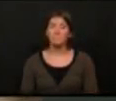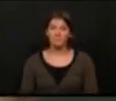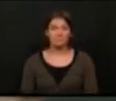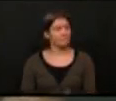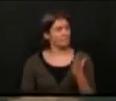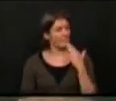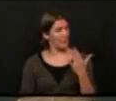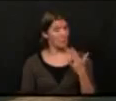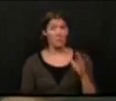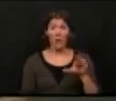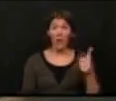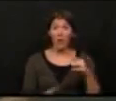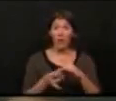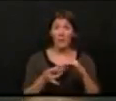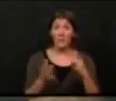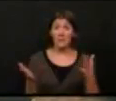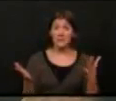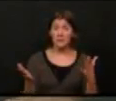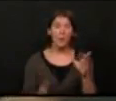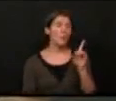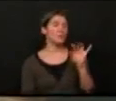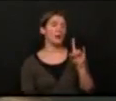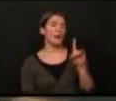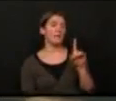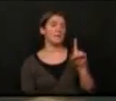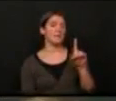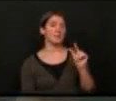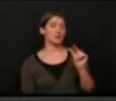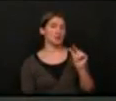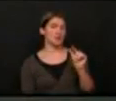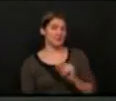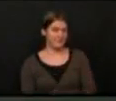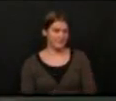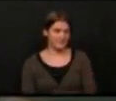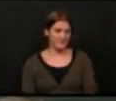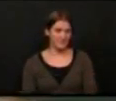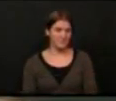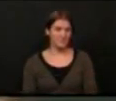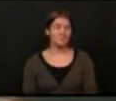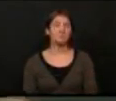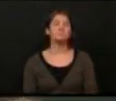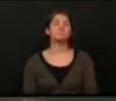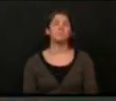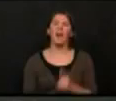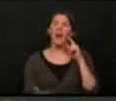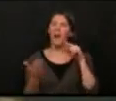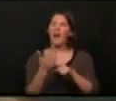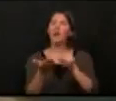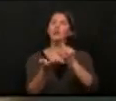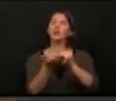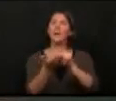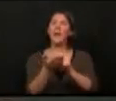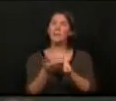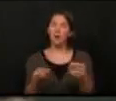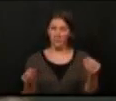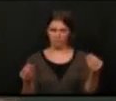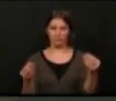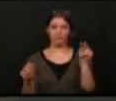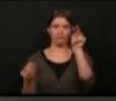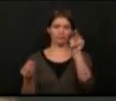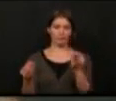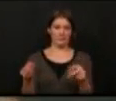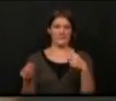Thank you. Anybody else? I would note that I noted in the front of the newspaper today that there was a reference